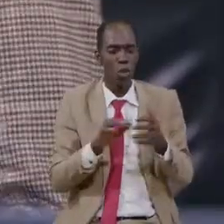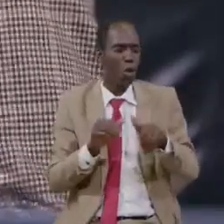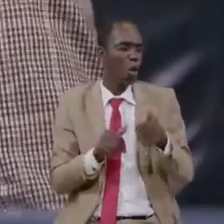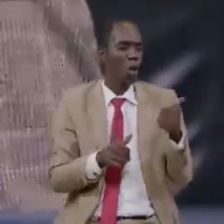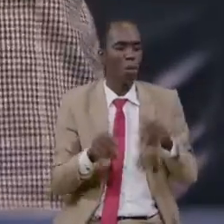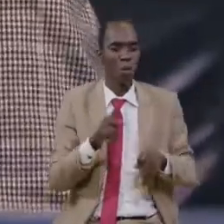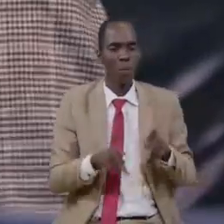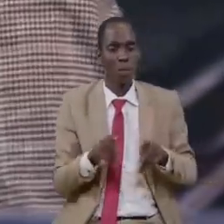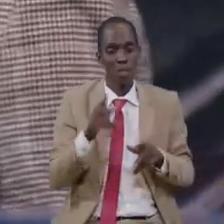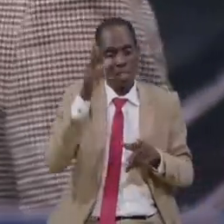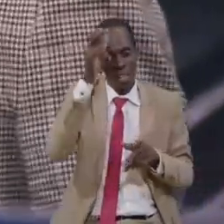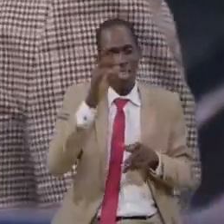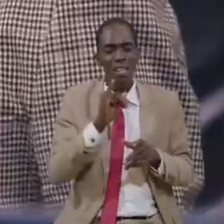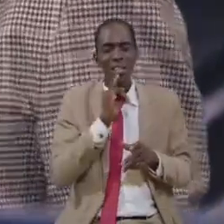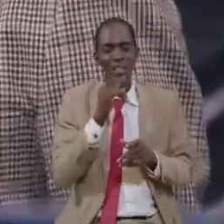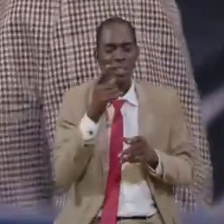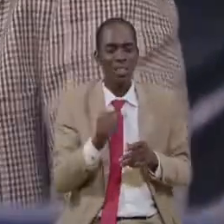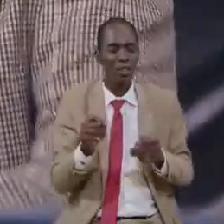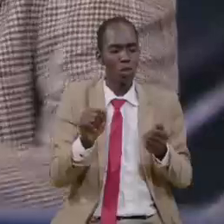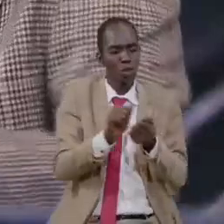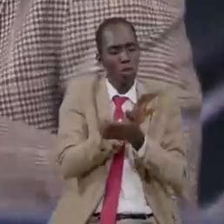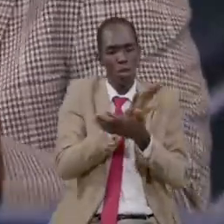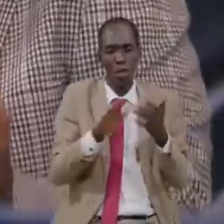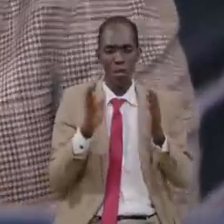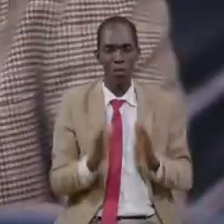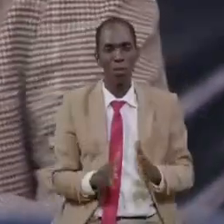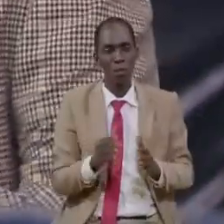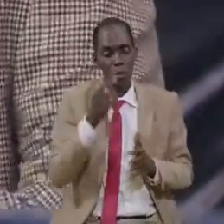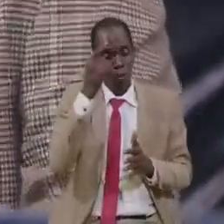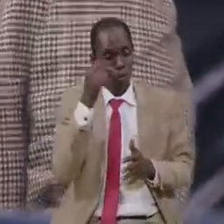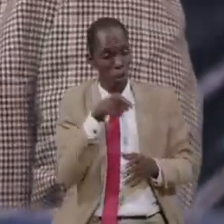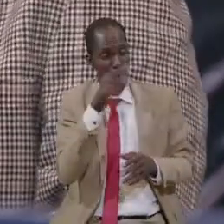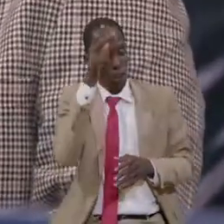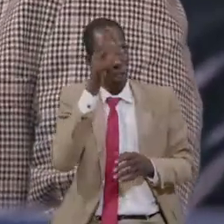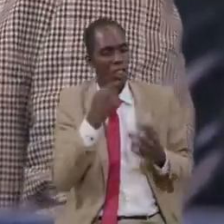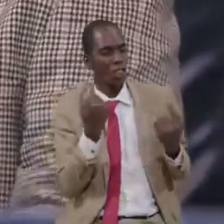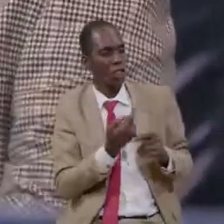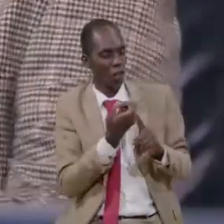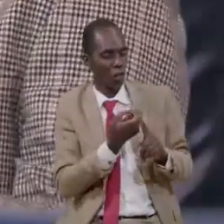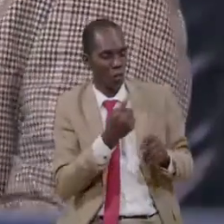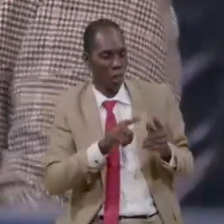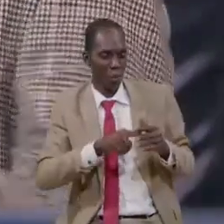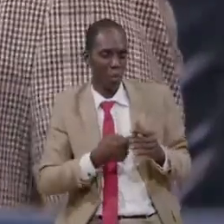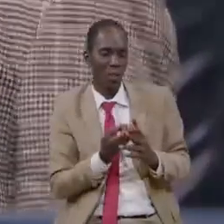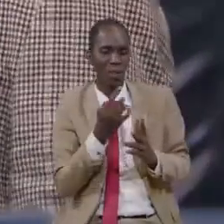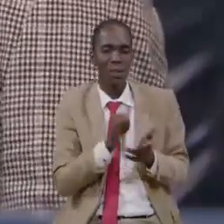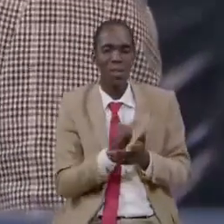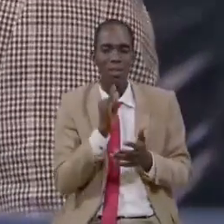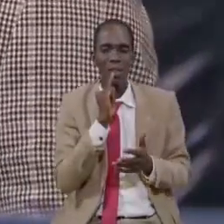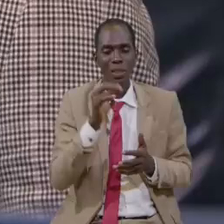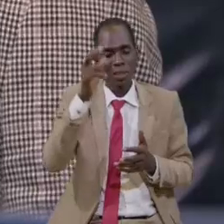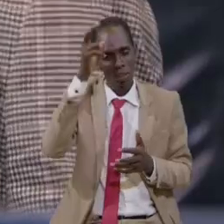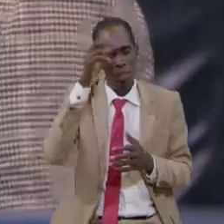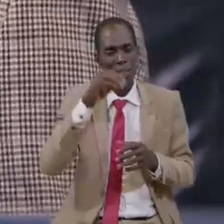destroyer, because he sinned from the beginning. That's Satan in our nature. Opposition to